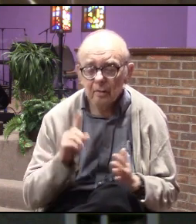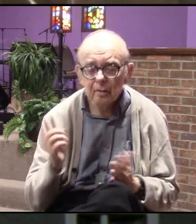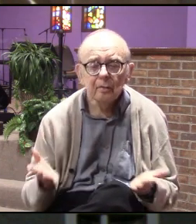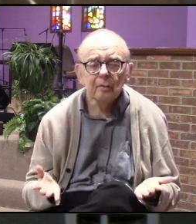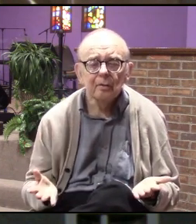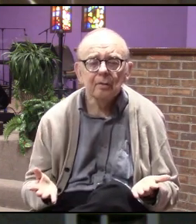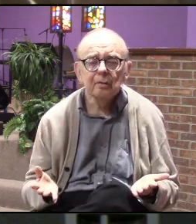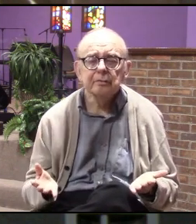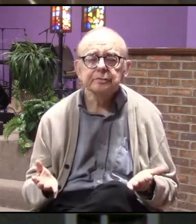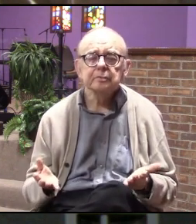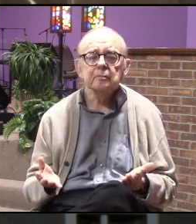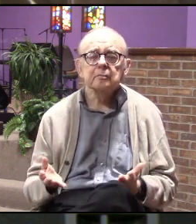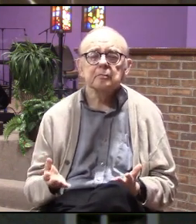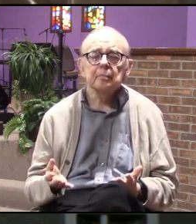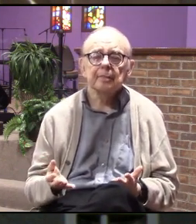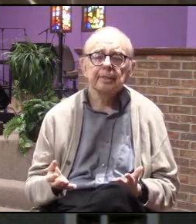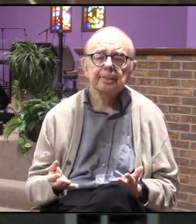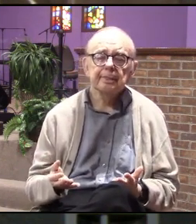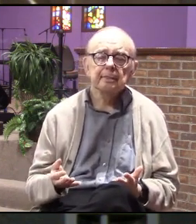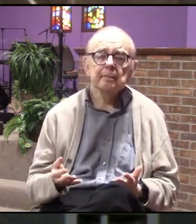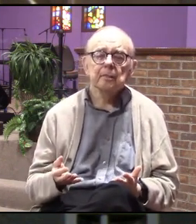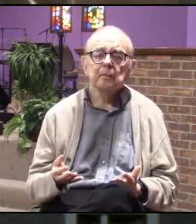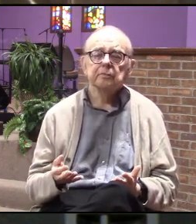What is it?